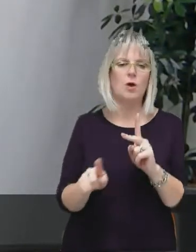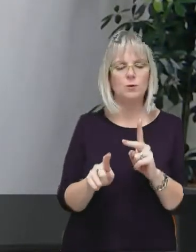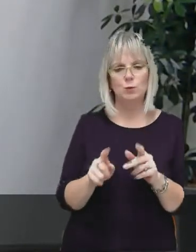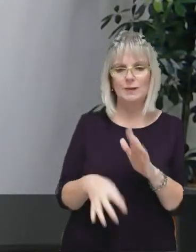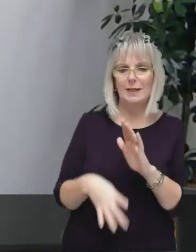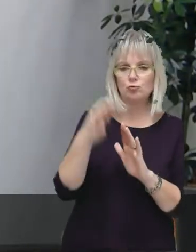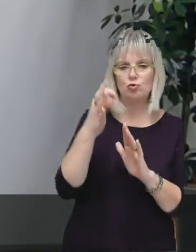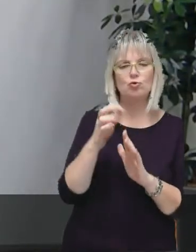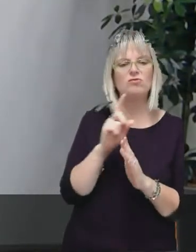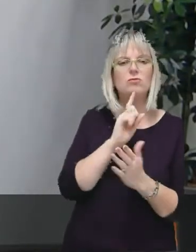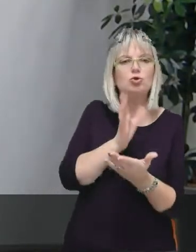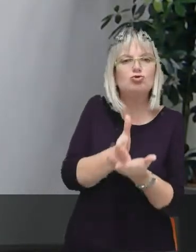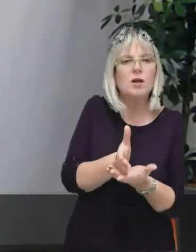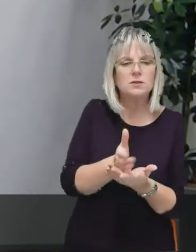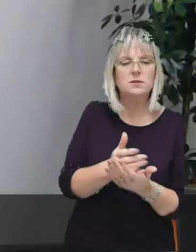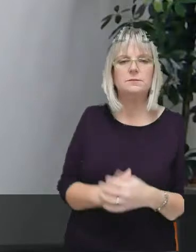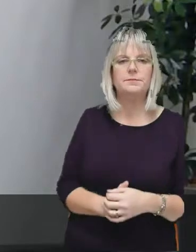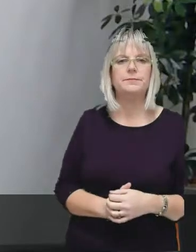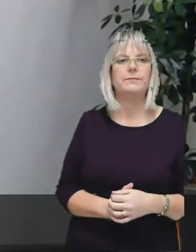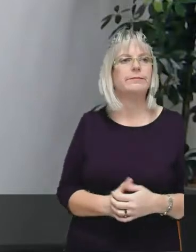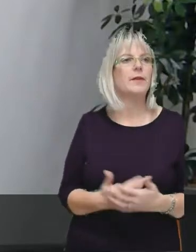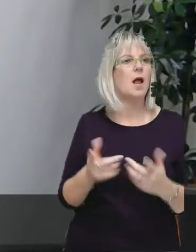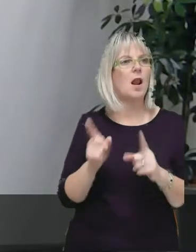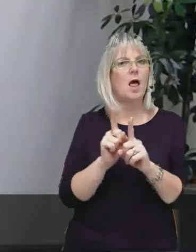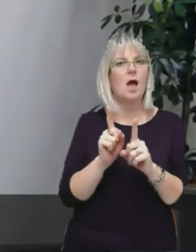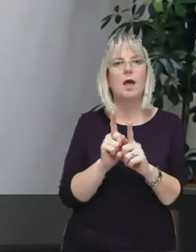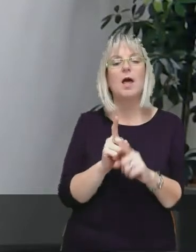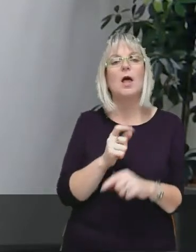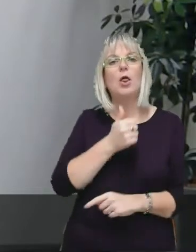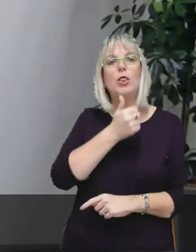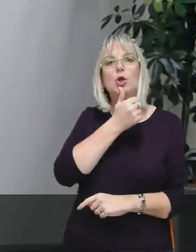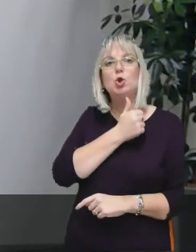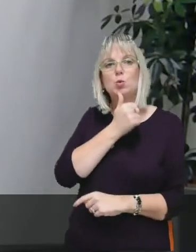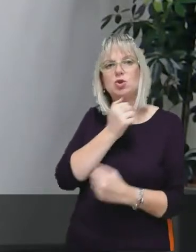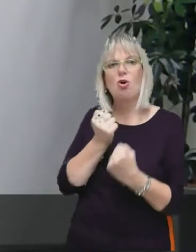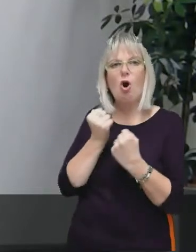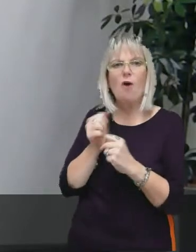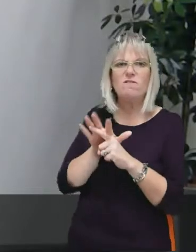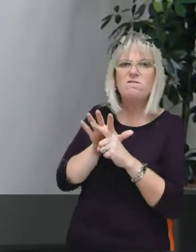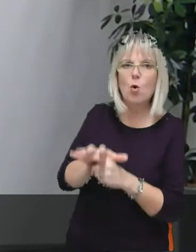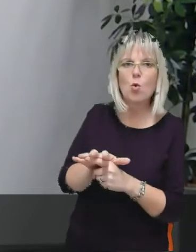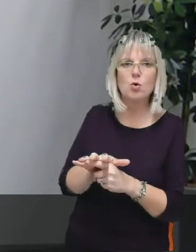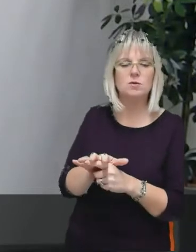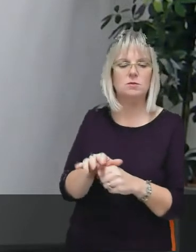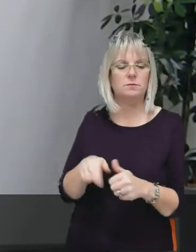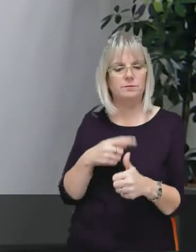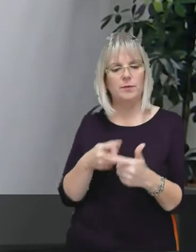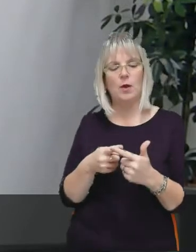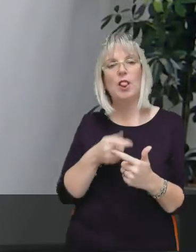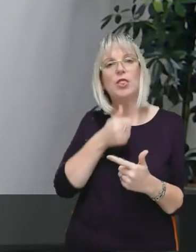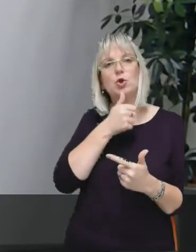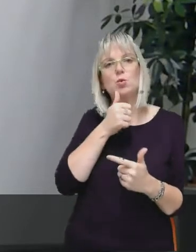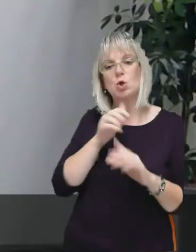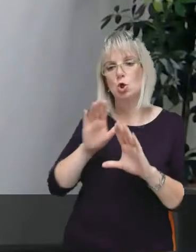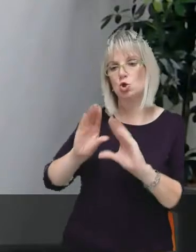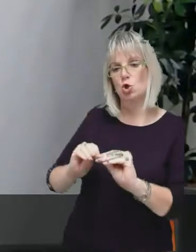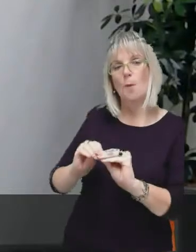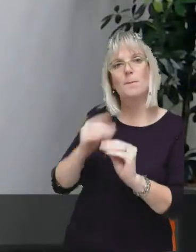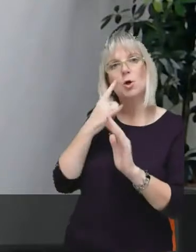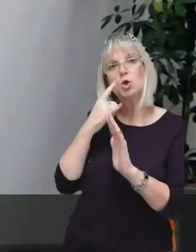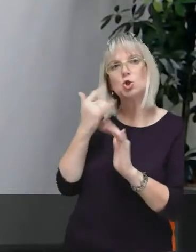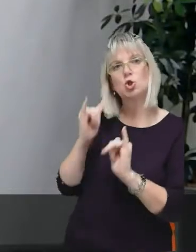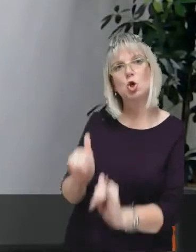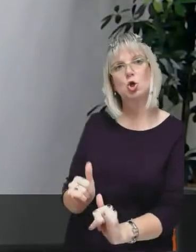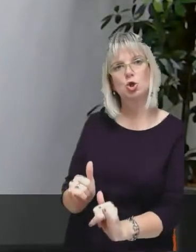Maureen. The use of force by the police, the use of stop and search, the use of handcuffs is